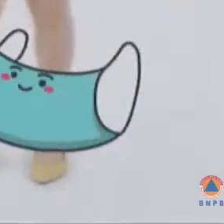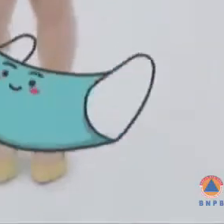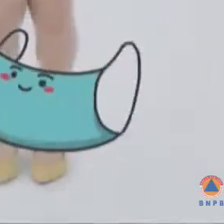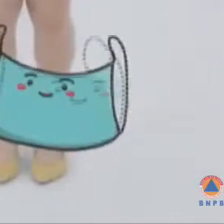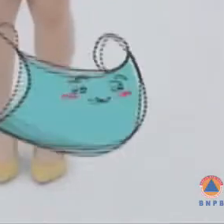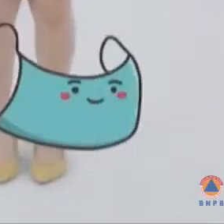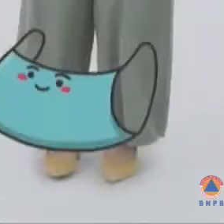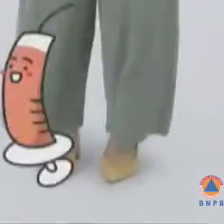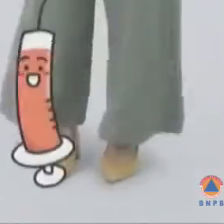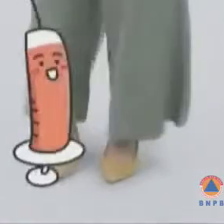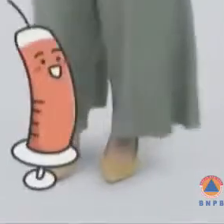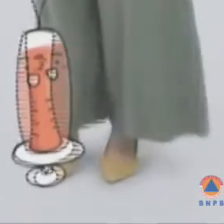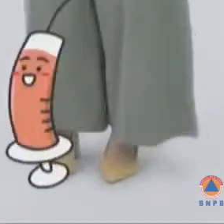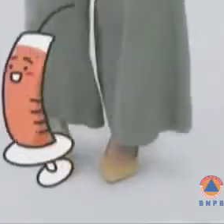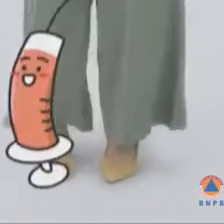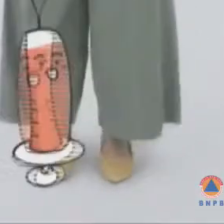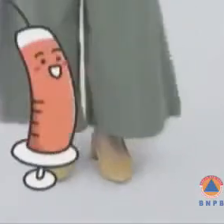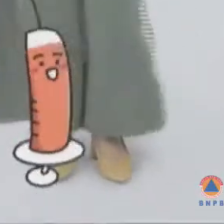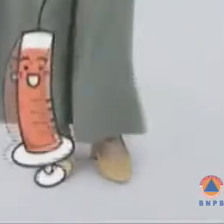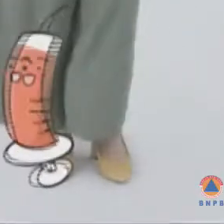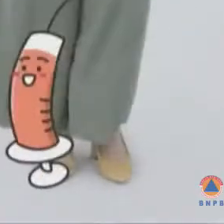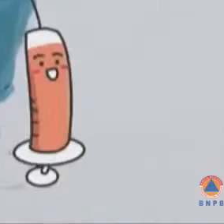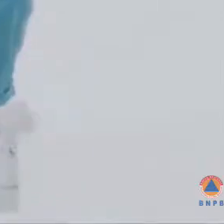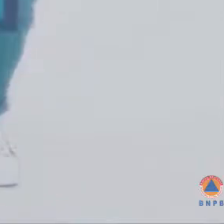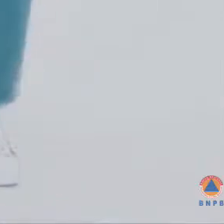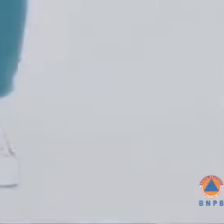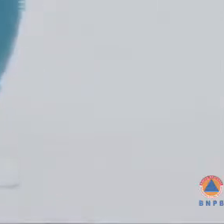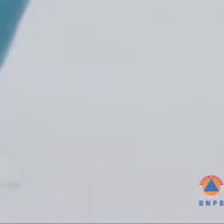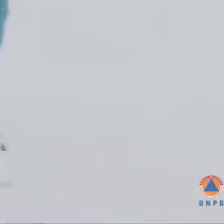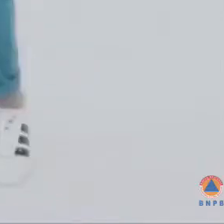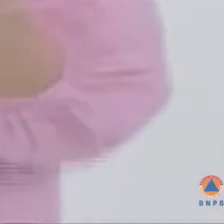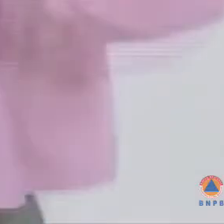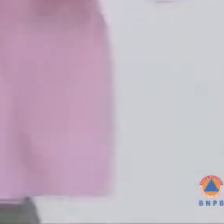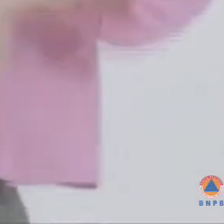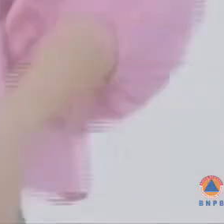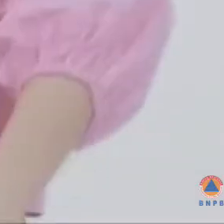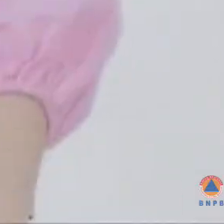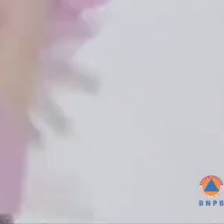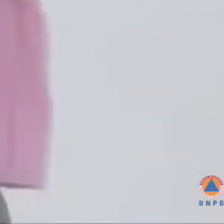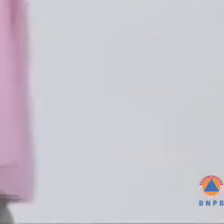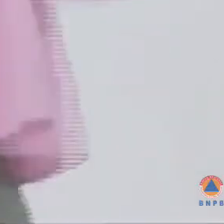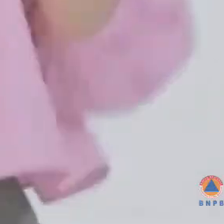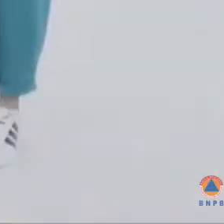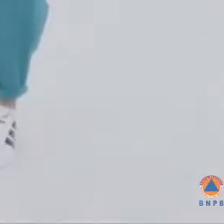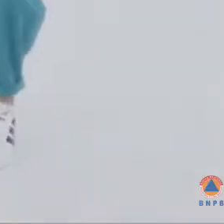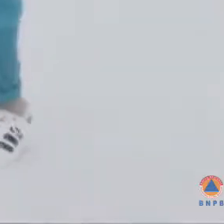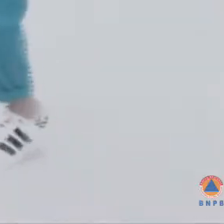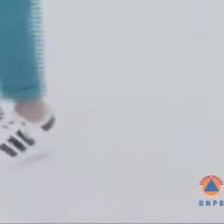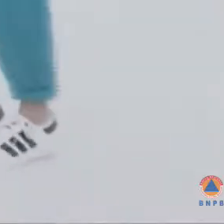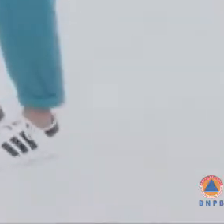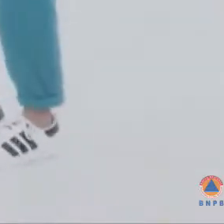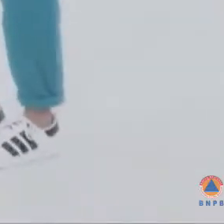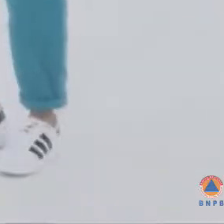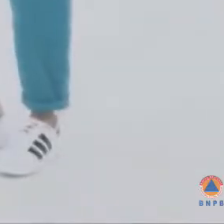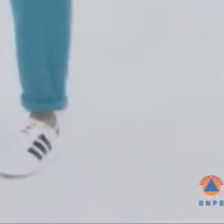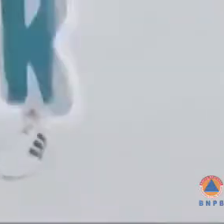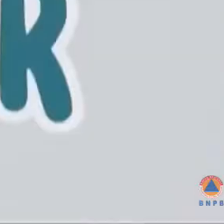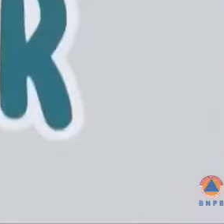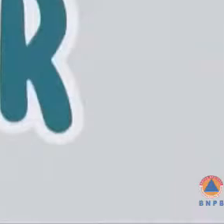Ayo masker, ayo vaksin, tiada yang dapat merenggut